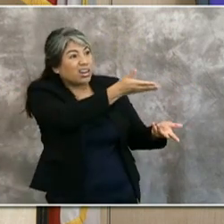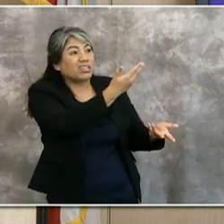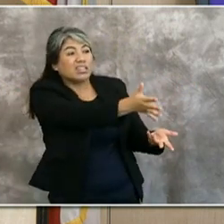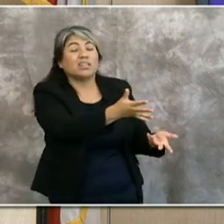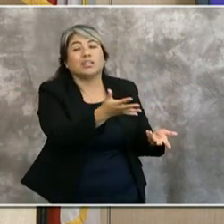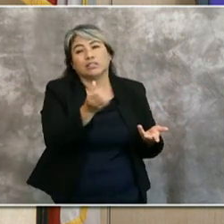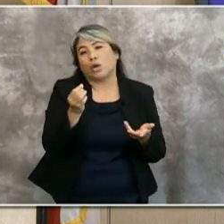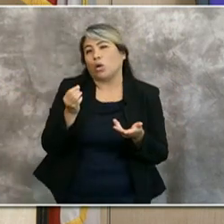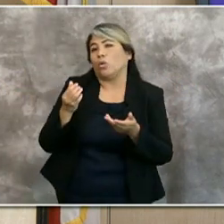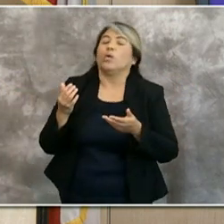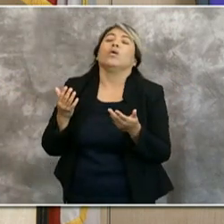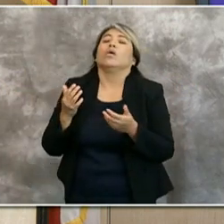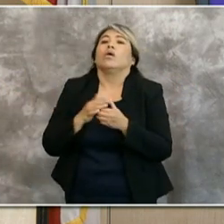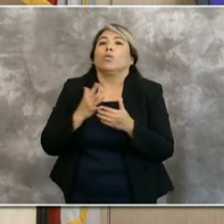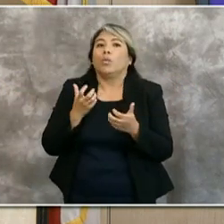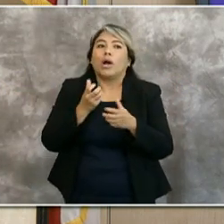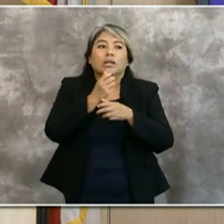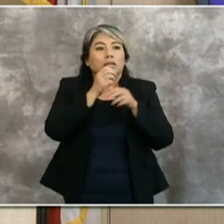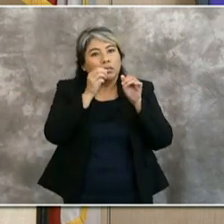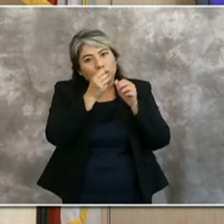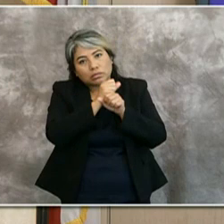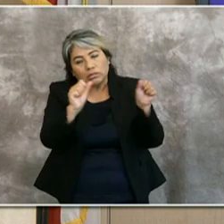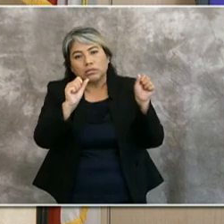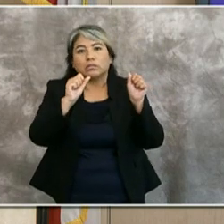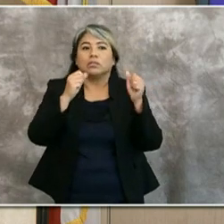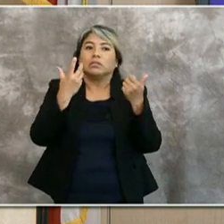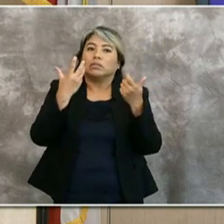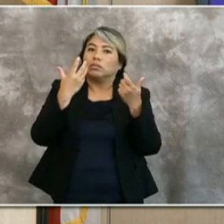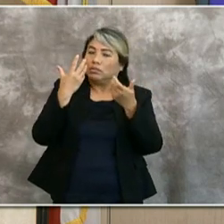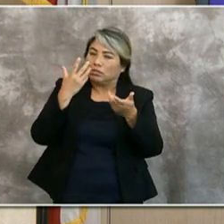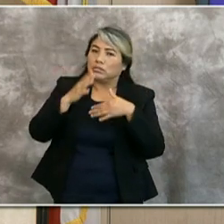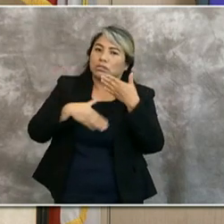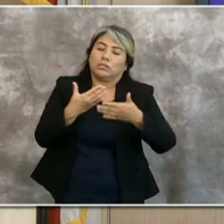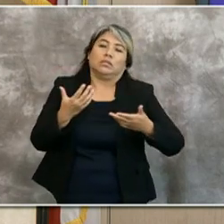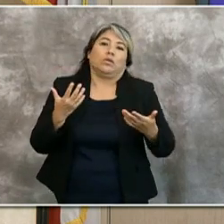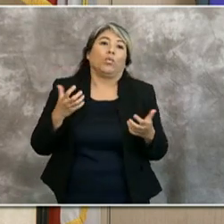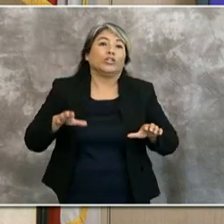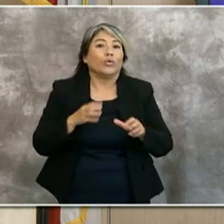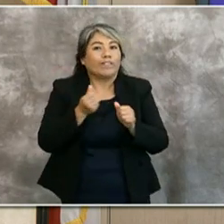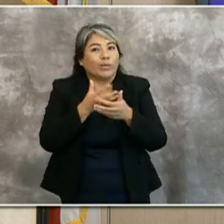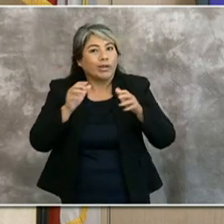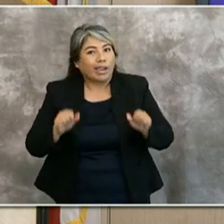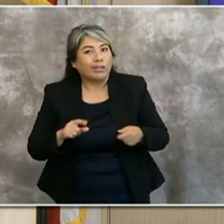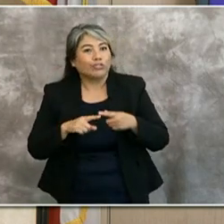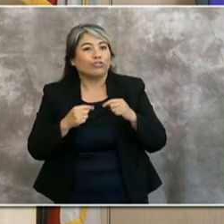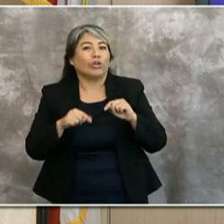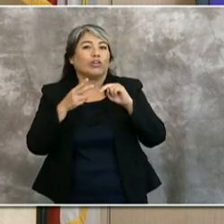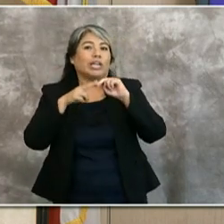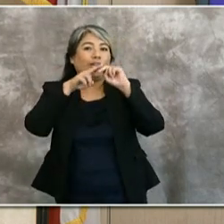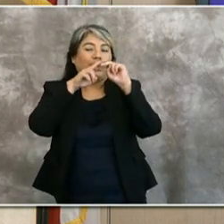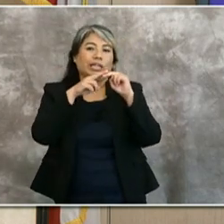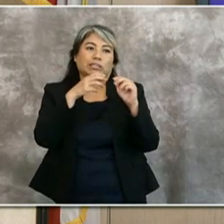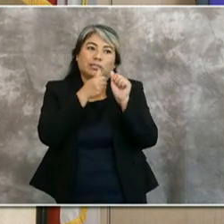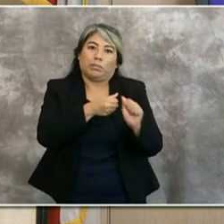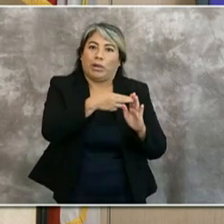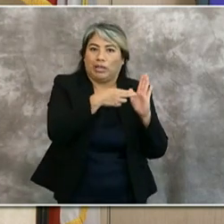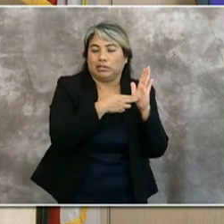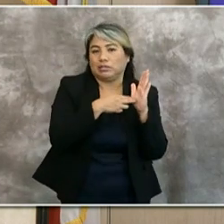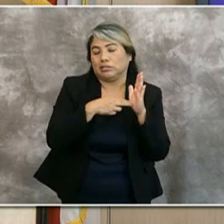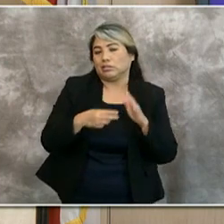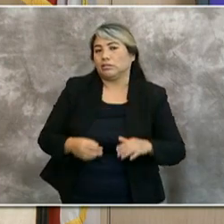safely. And so we are doing everything that we believe we can to try and increase compliance in an effort to get us through